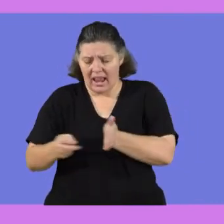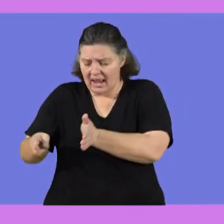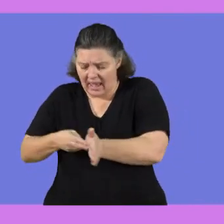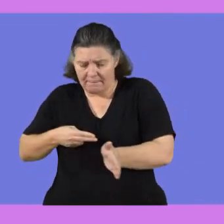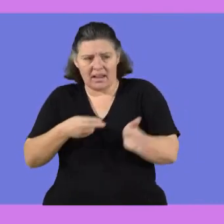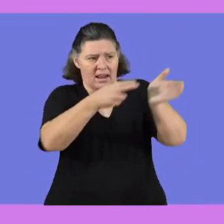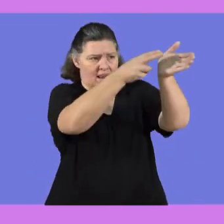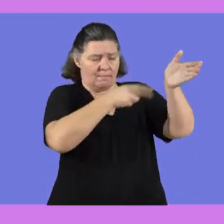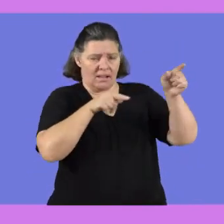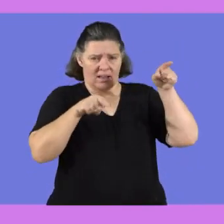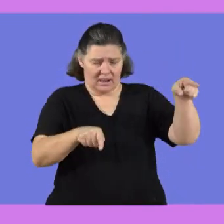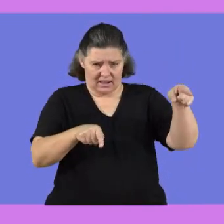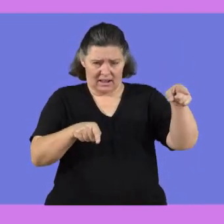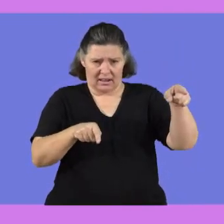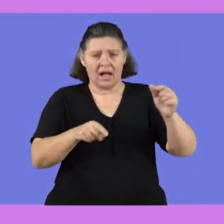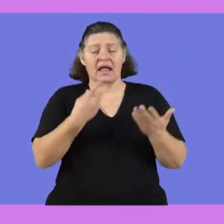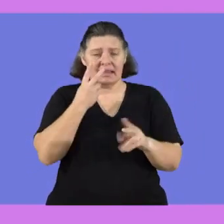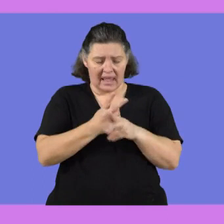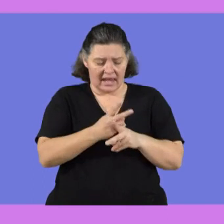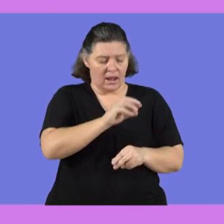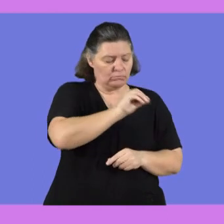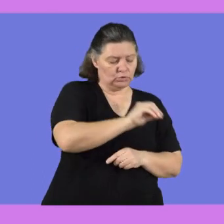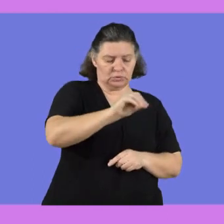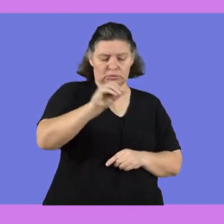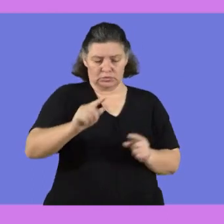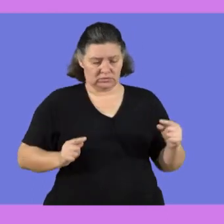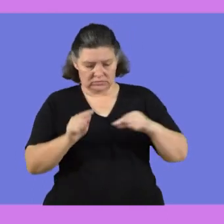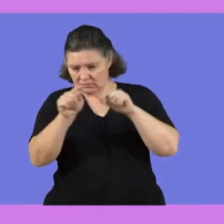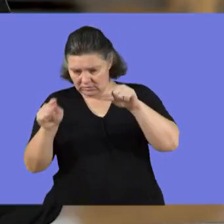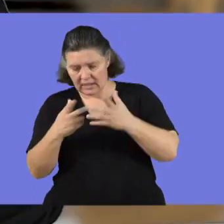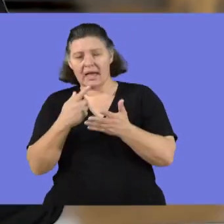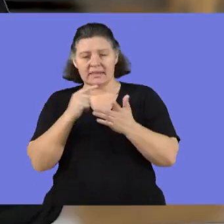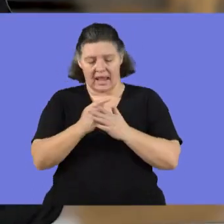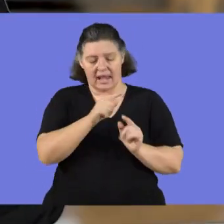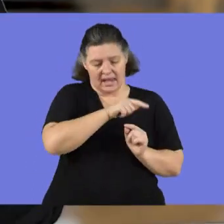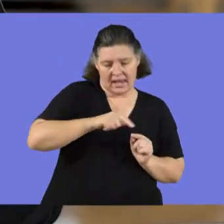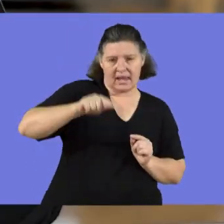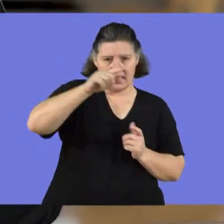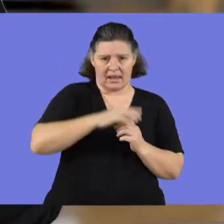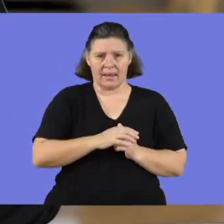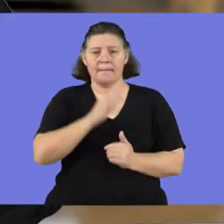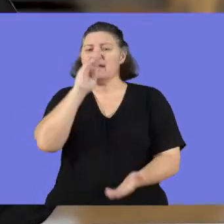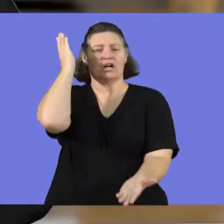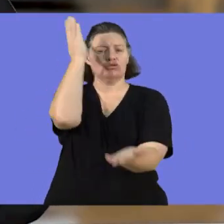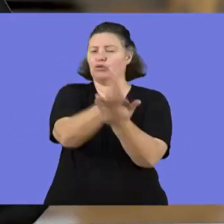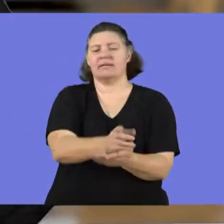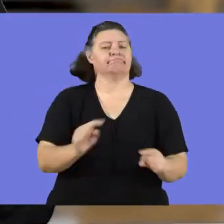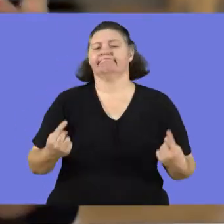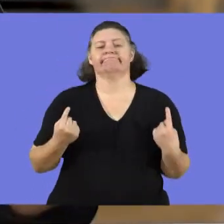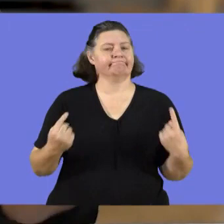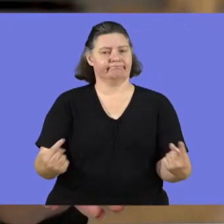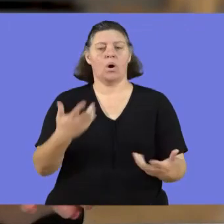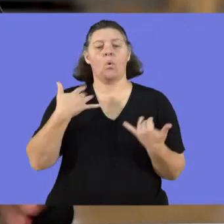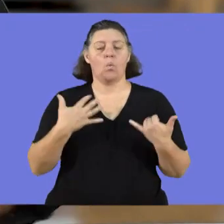graph, plot the coordinates, and join the coordinates. But as you join in the coordinates, it won't be a